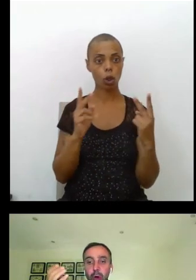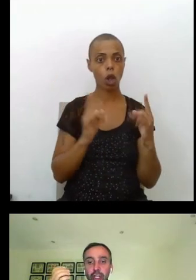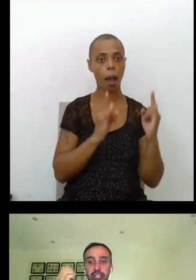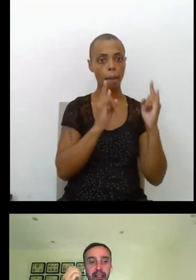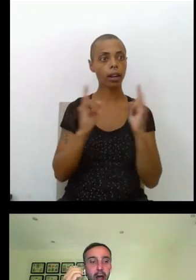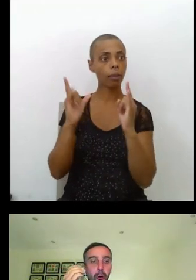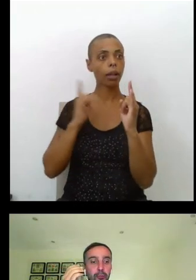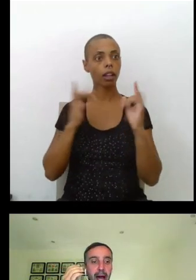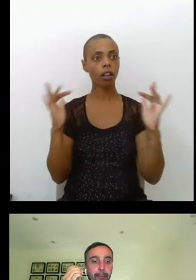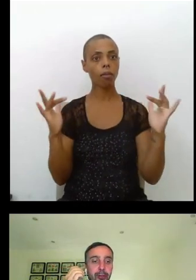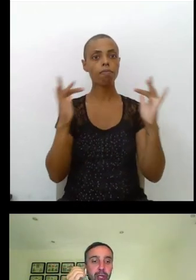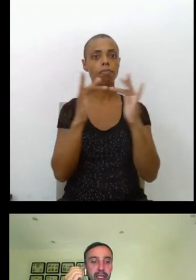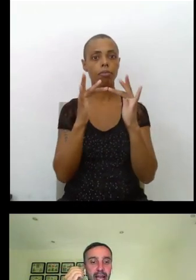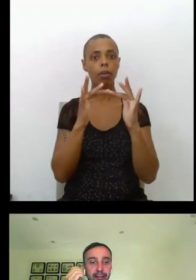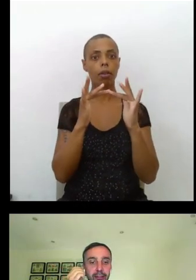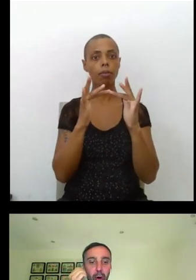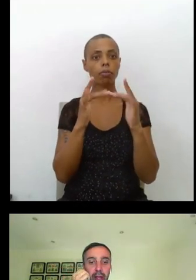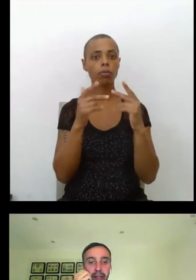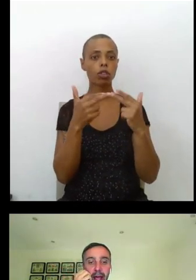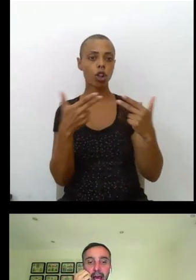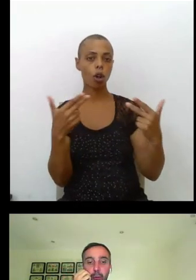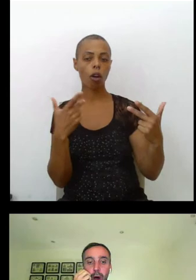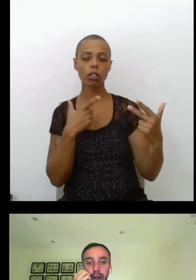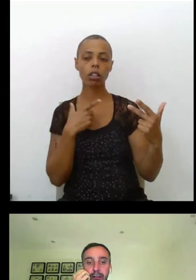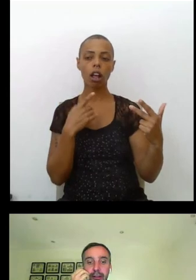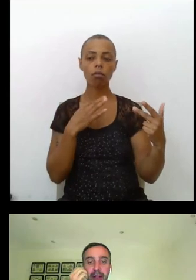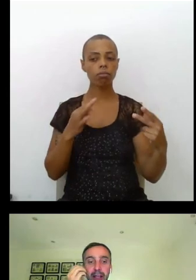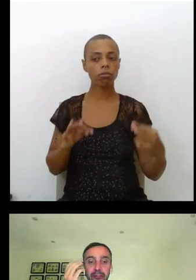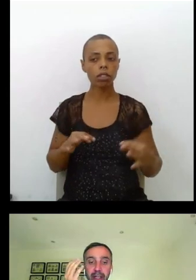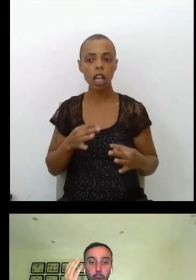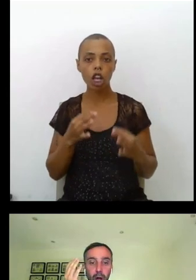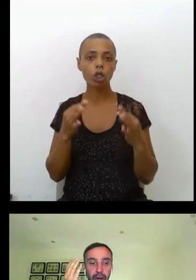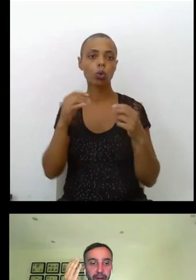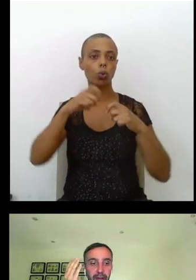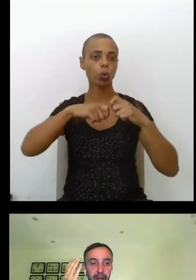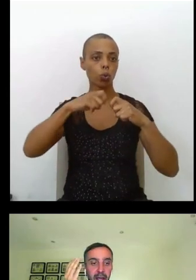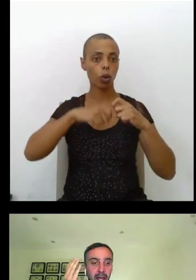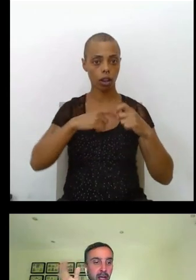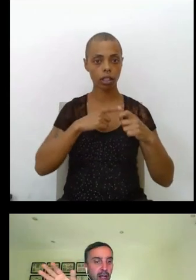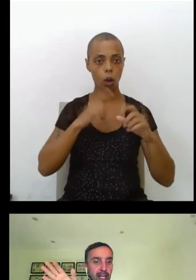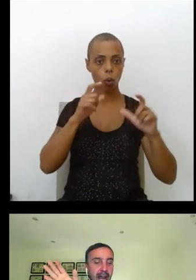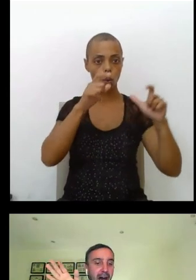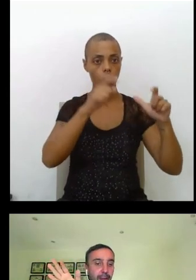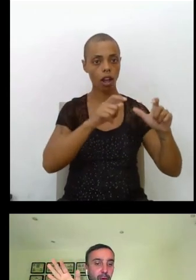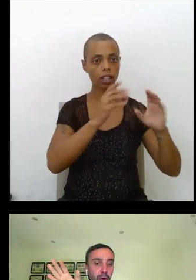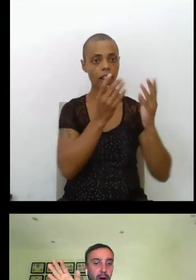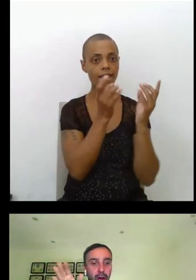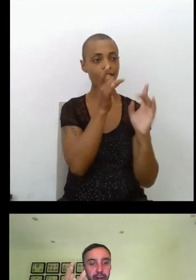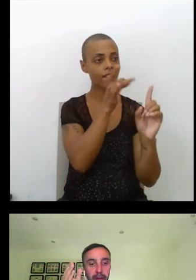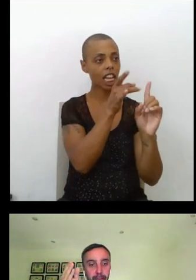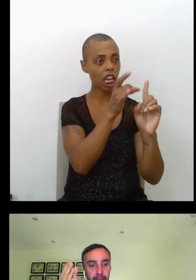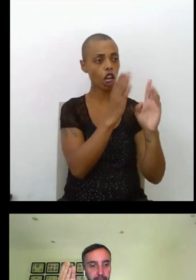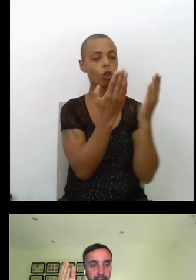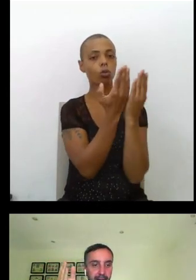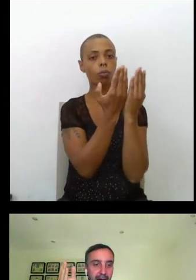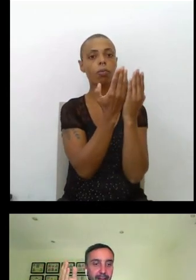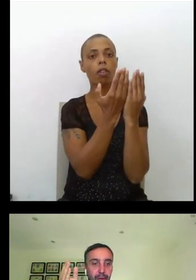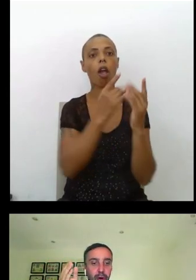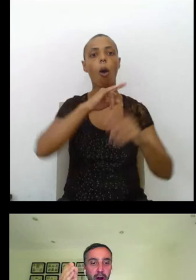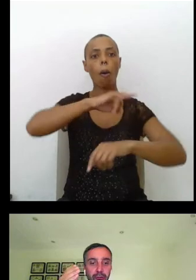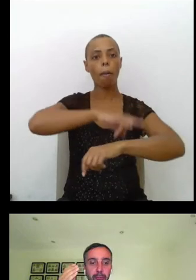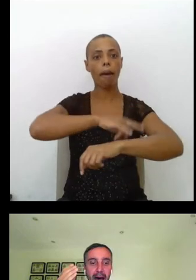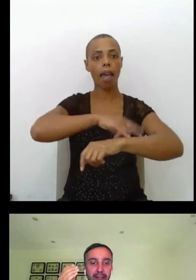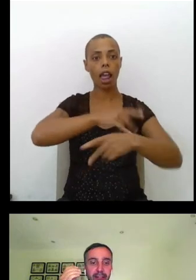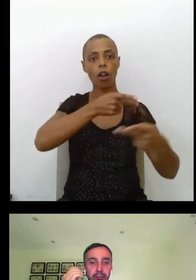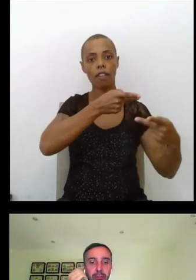a glass washed and opened up between the gas toilet and Wagner's living quarters the glass floor of the